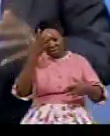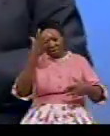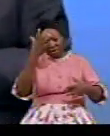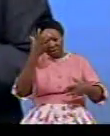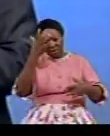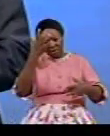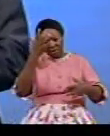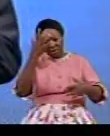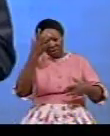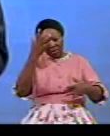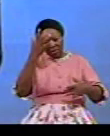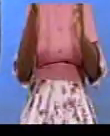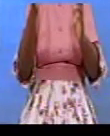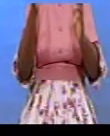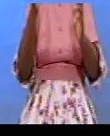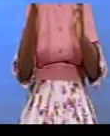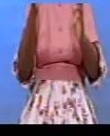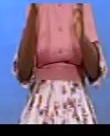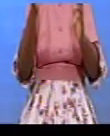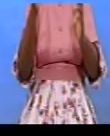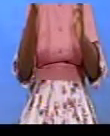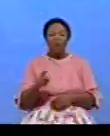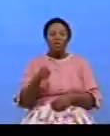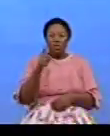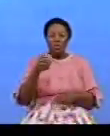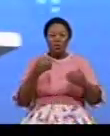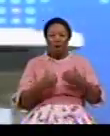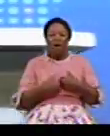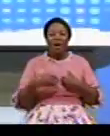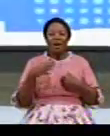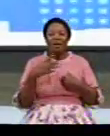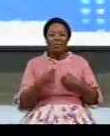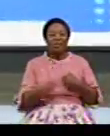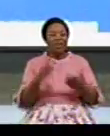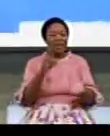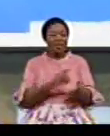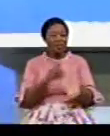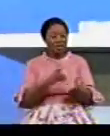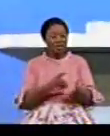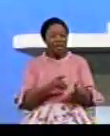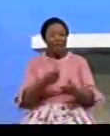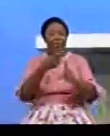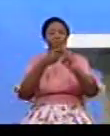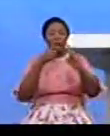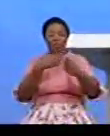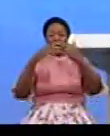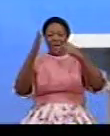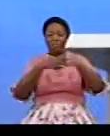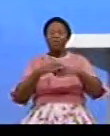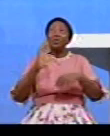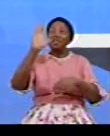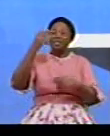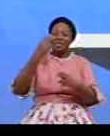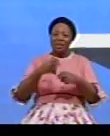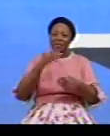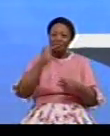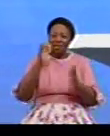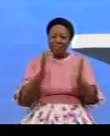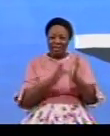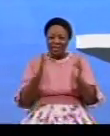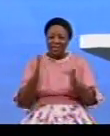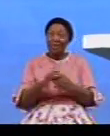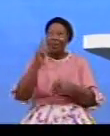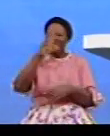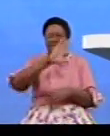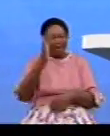as wool. Amen. Now you see that you see that verse there, scarlet, that is